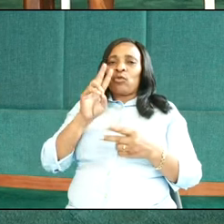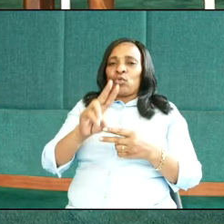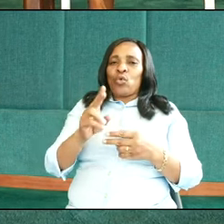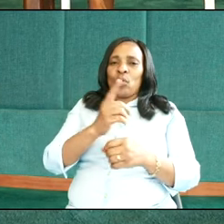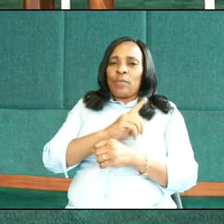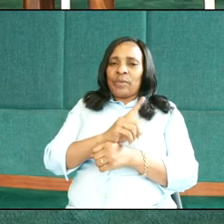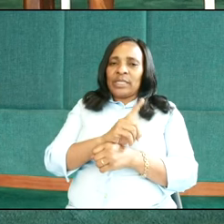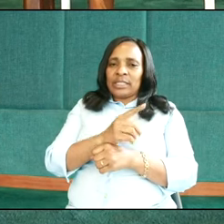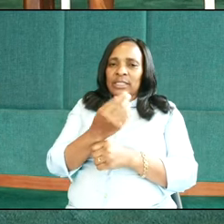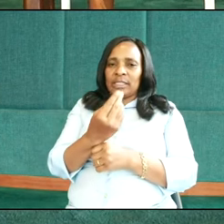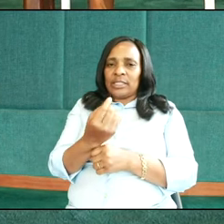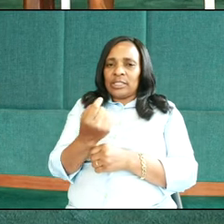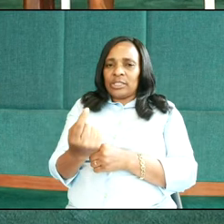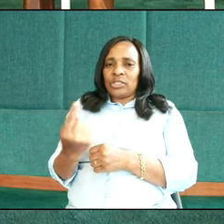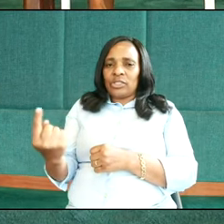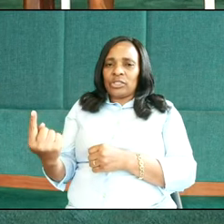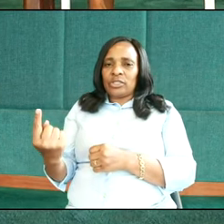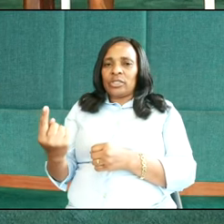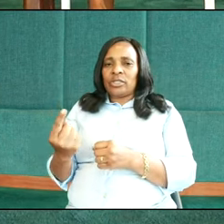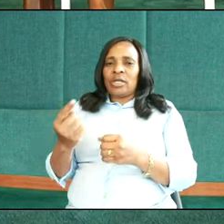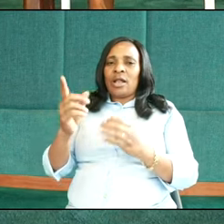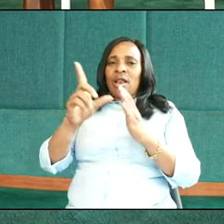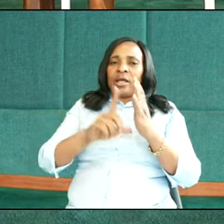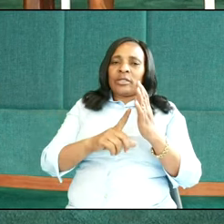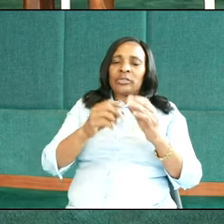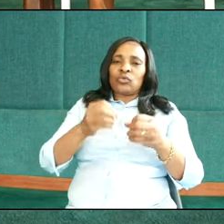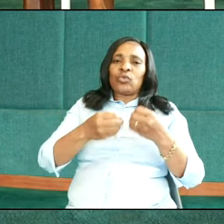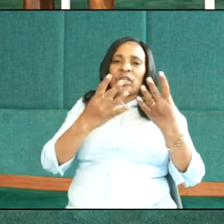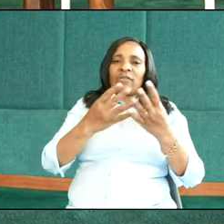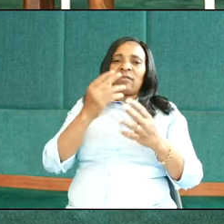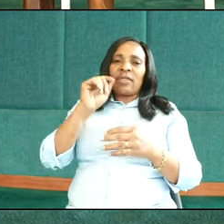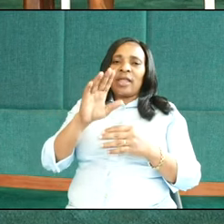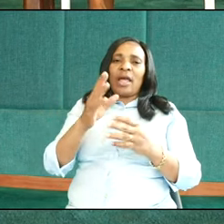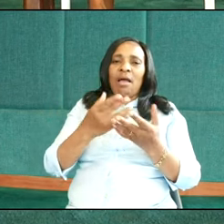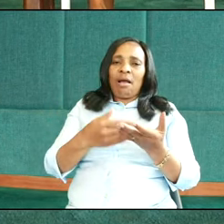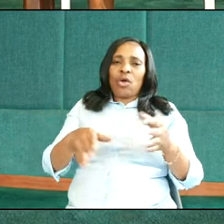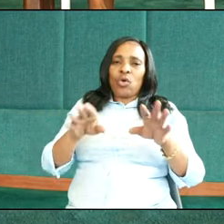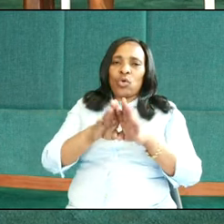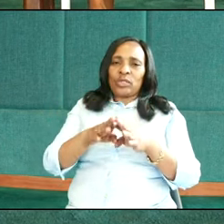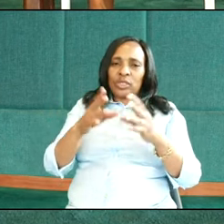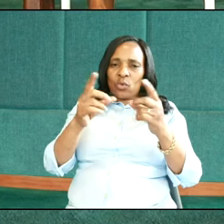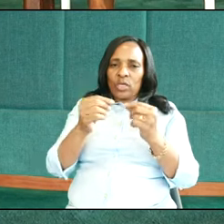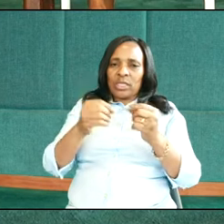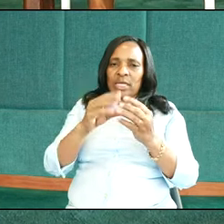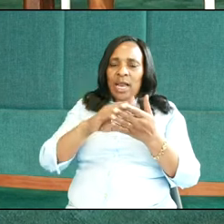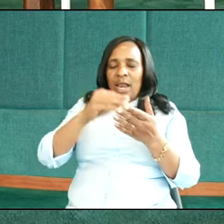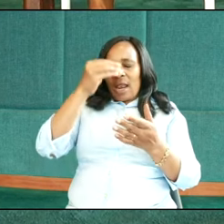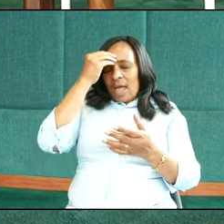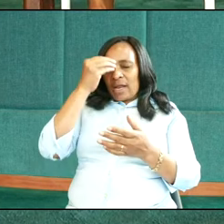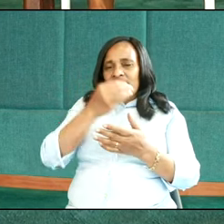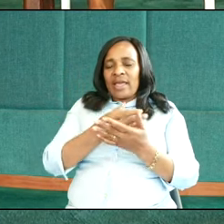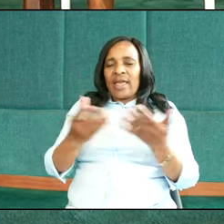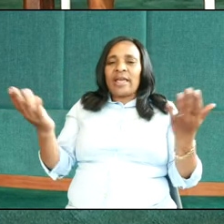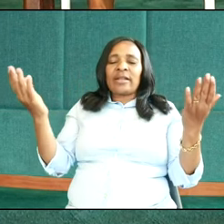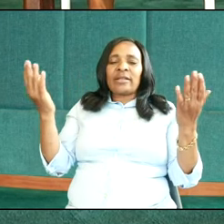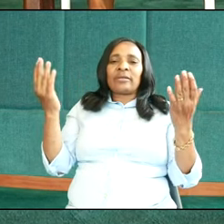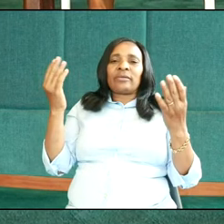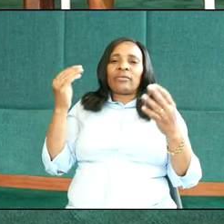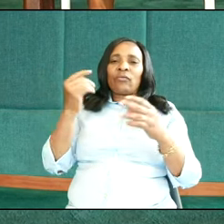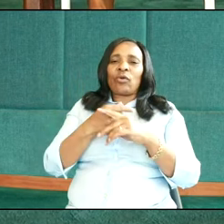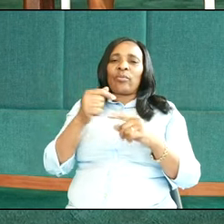2 minutes each, or even less, just to give their parting shot, what they learned from this lesson, any insights that they'd